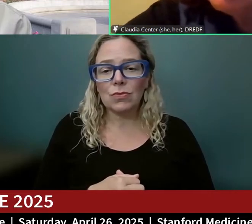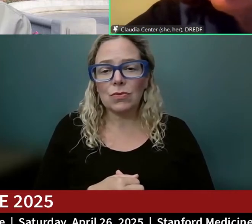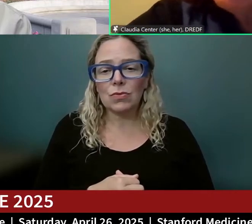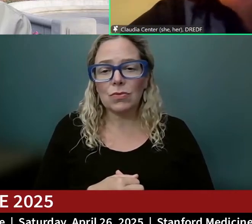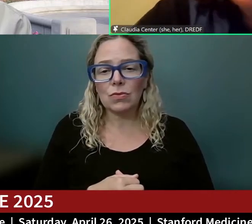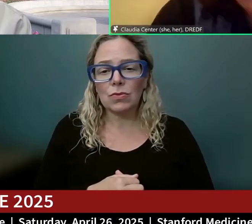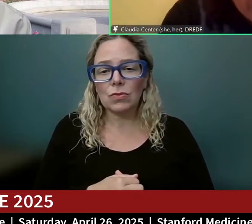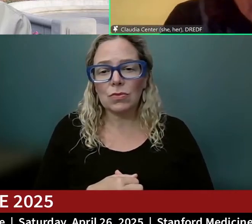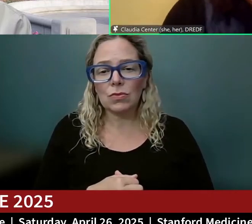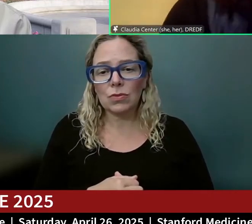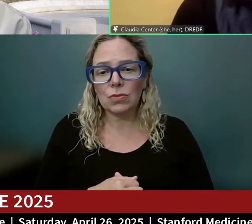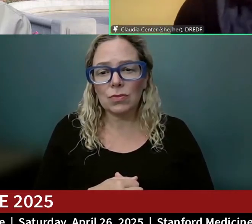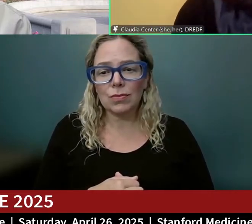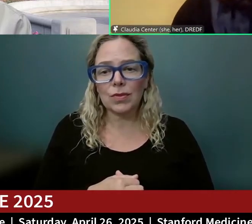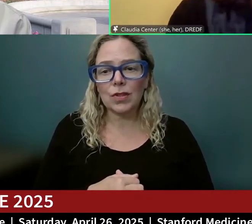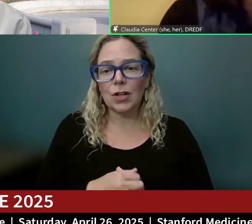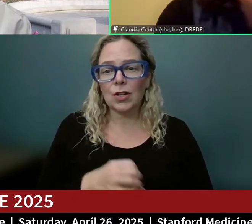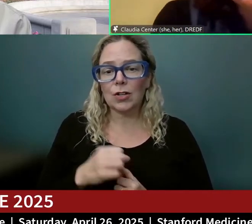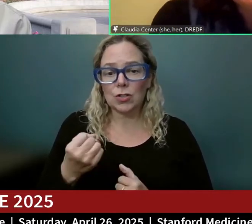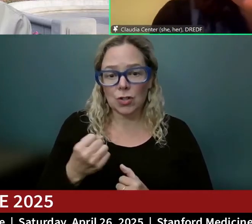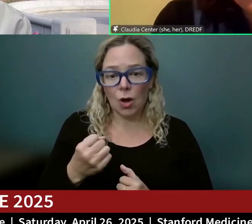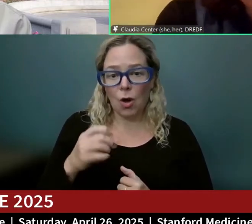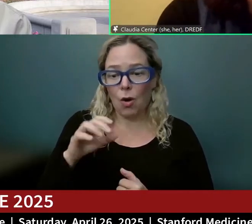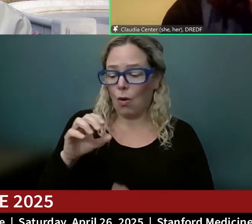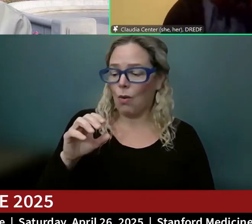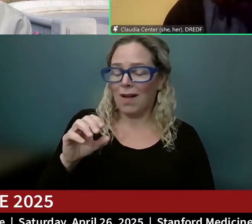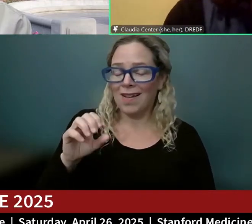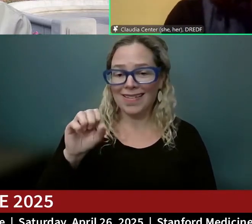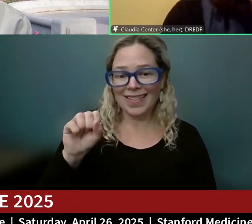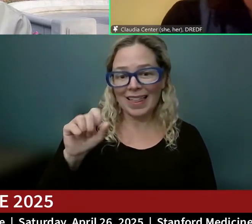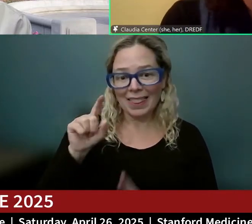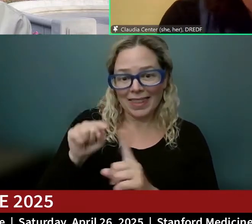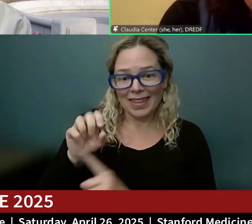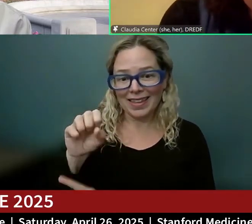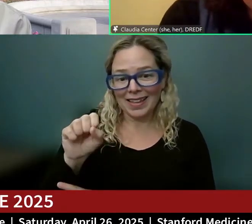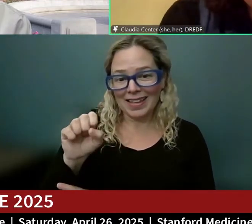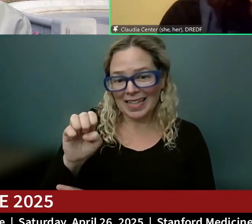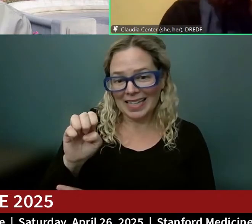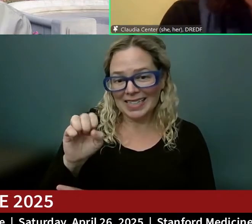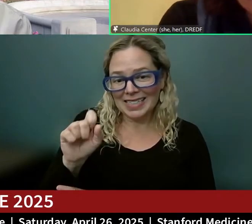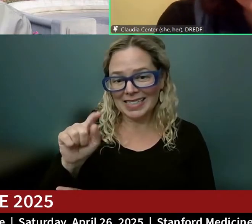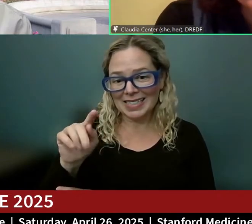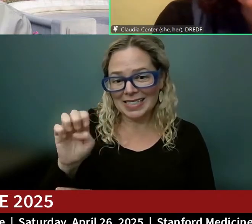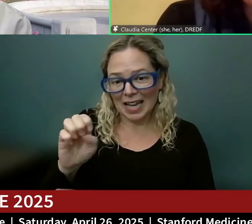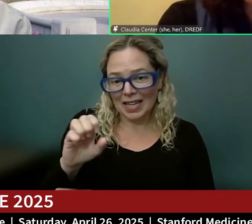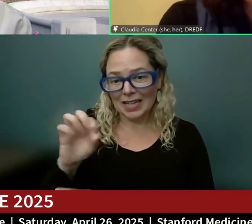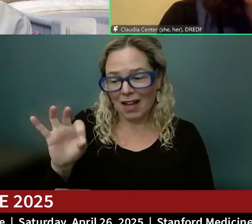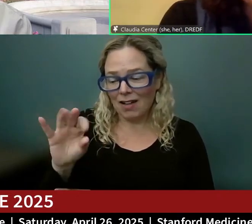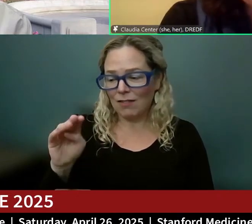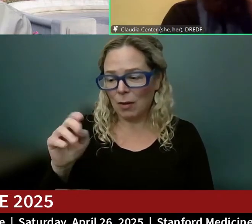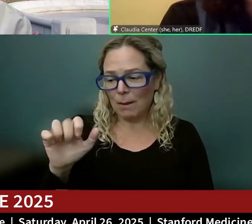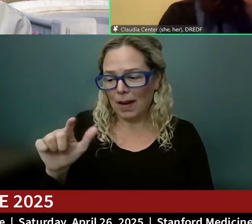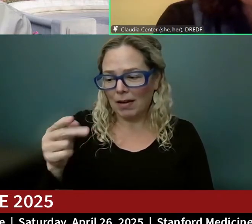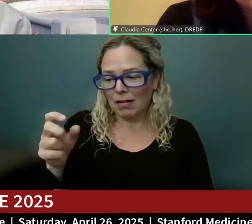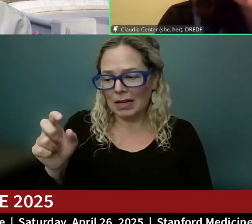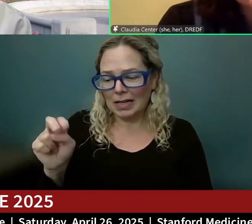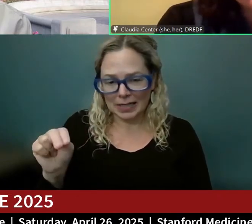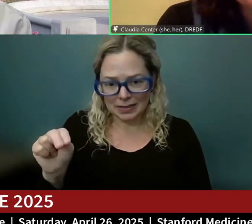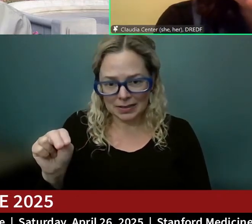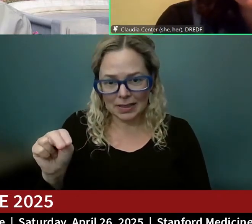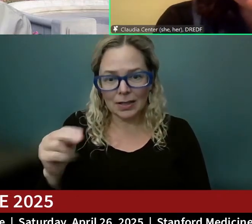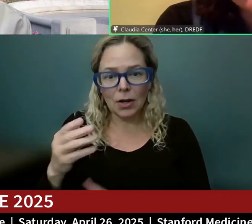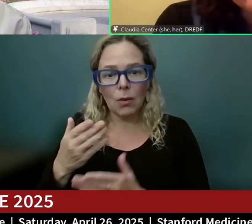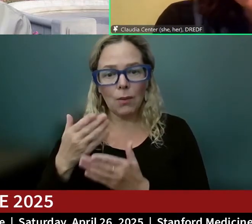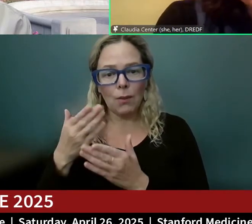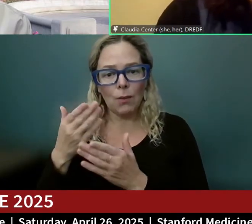So the estate of Michael Hickson brought this case under Section 504 and other laws, but the Section 504